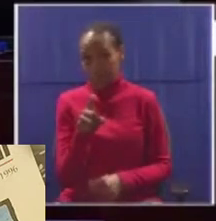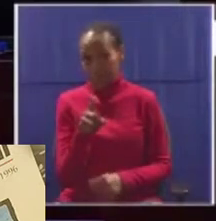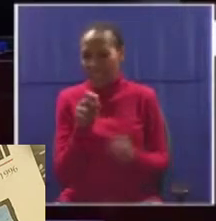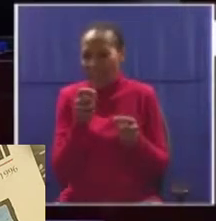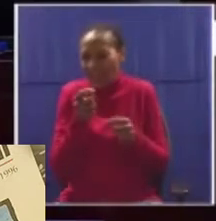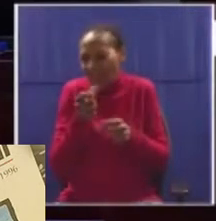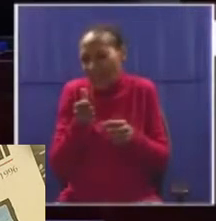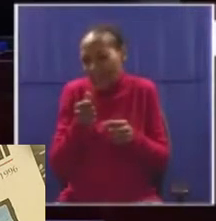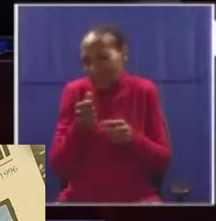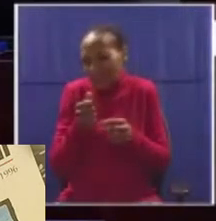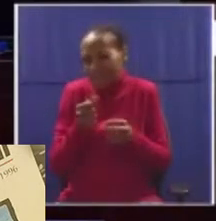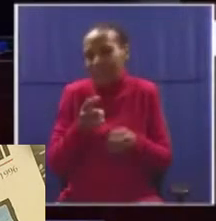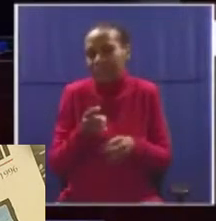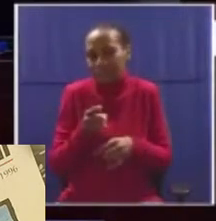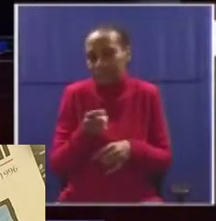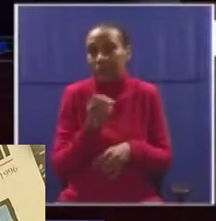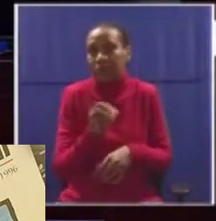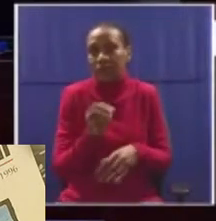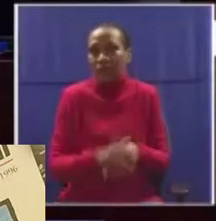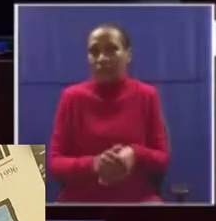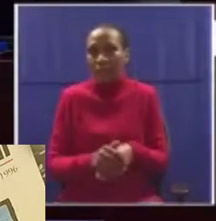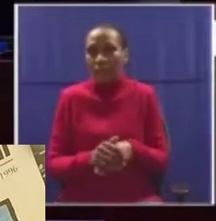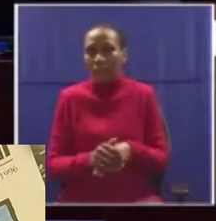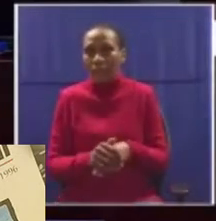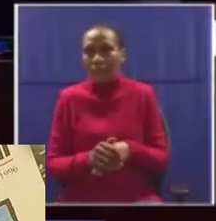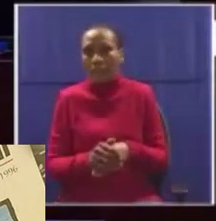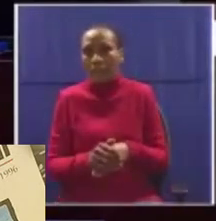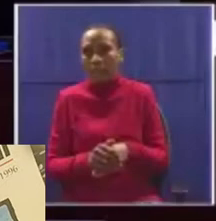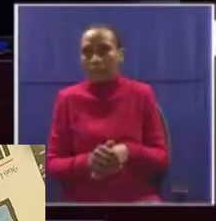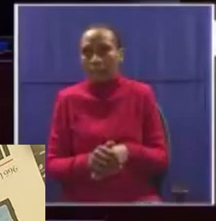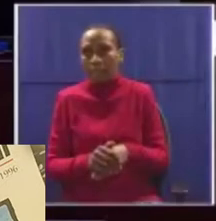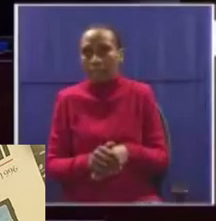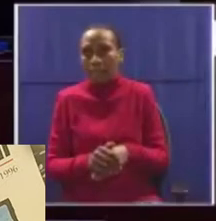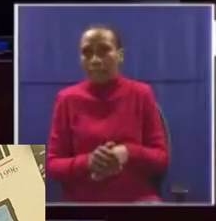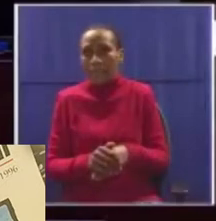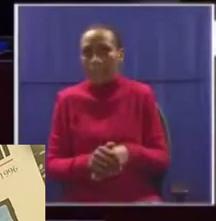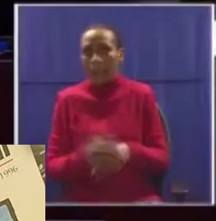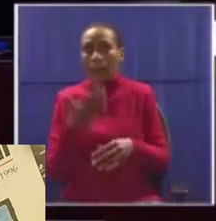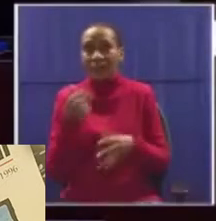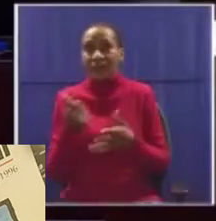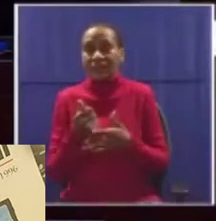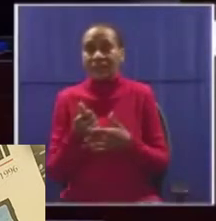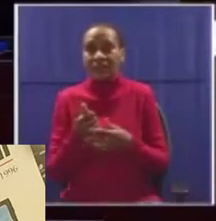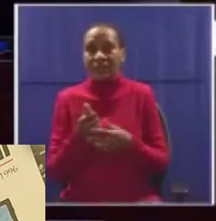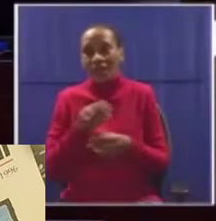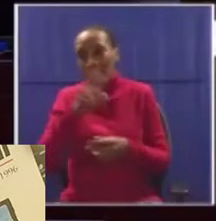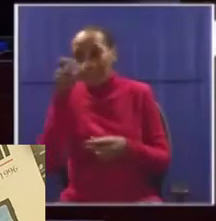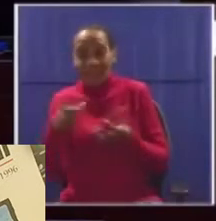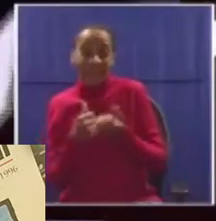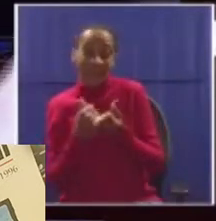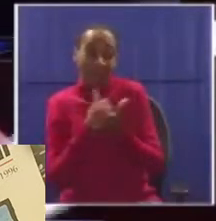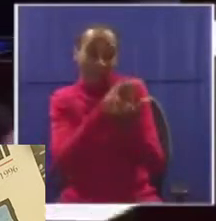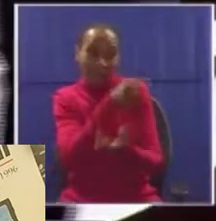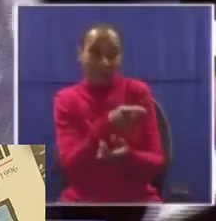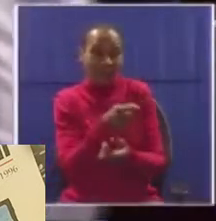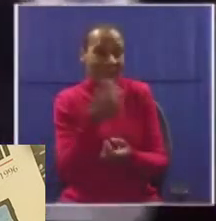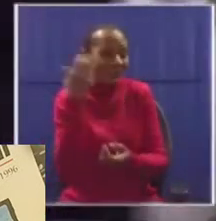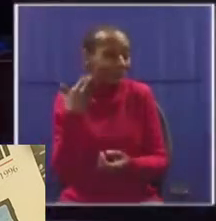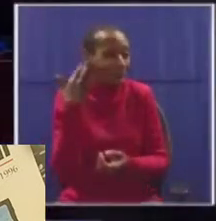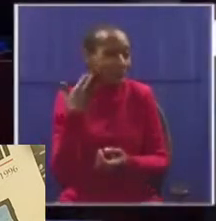salt can someone please turn him around it's busy running down his neck thank you